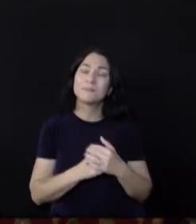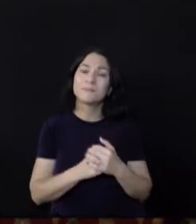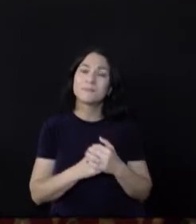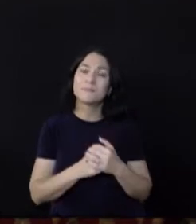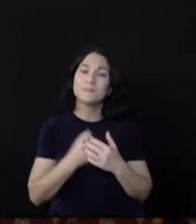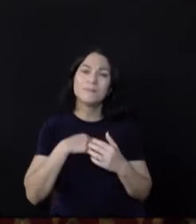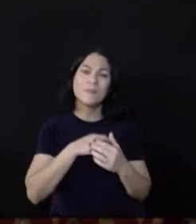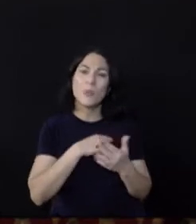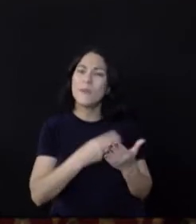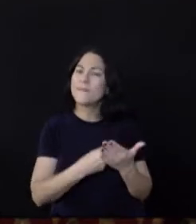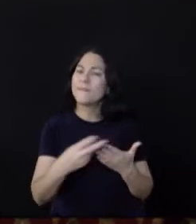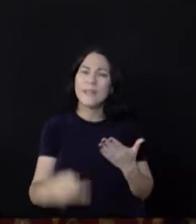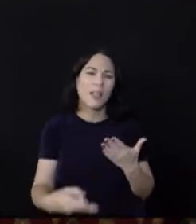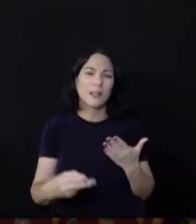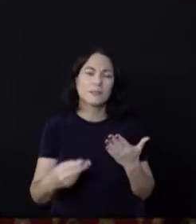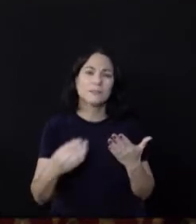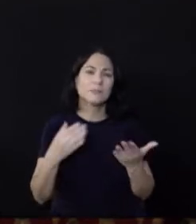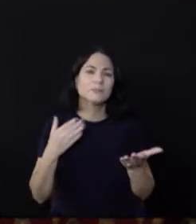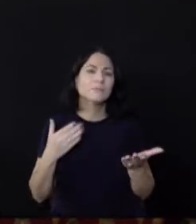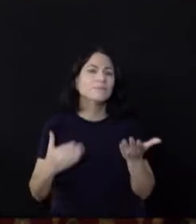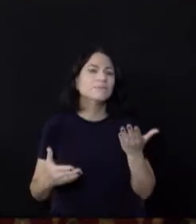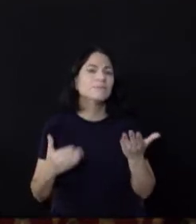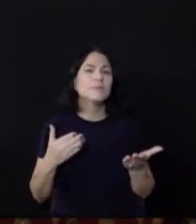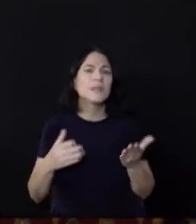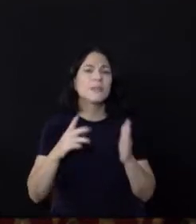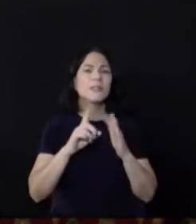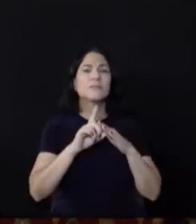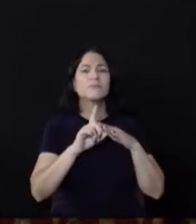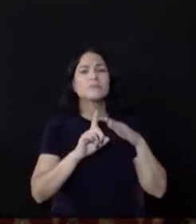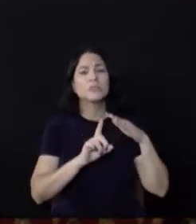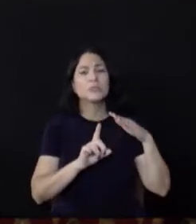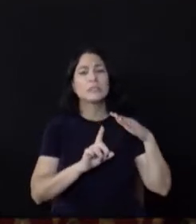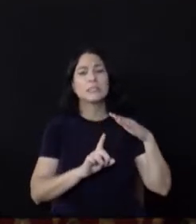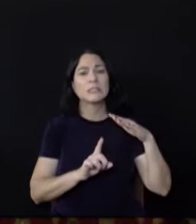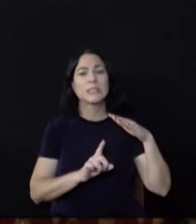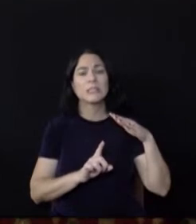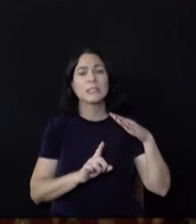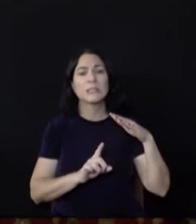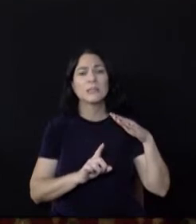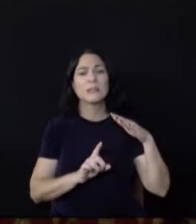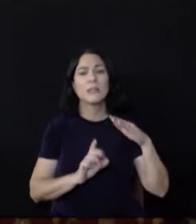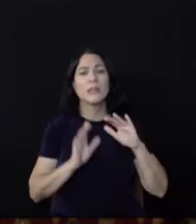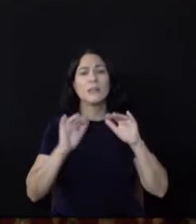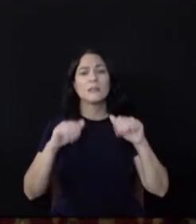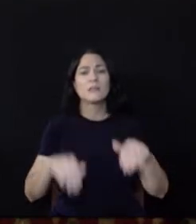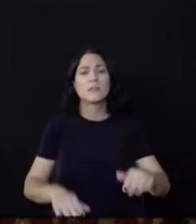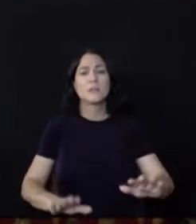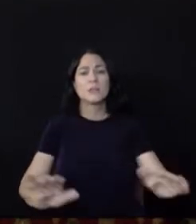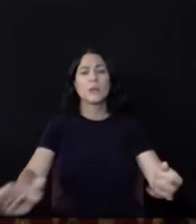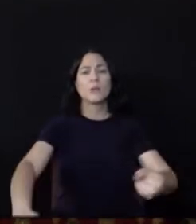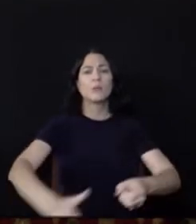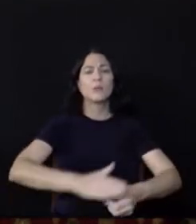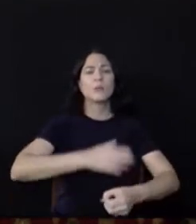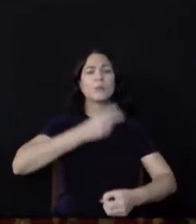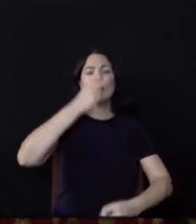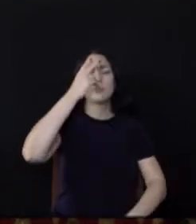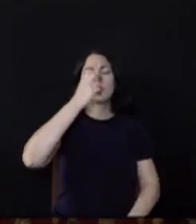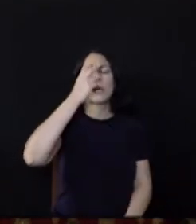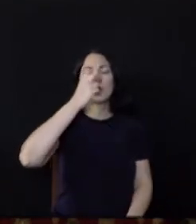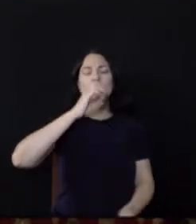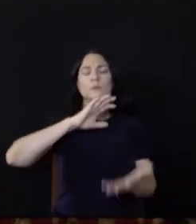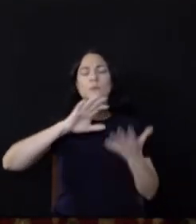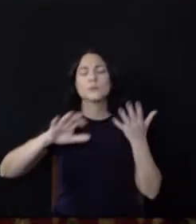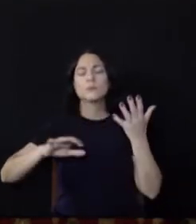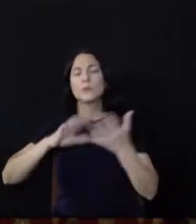We are flailing. We may even be sinking in a sea of doubt or confusion